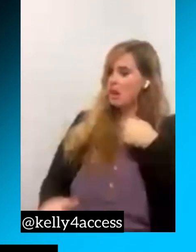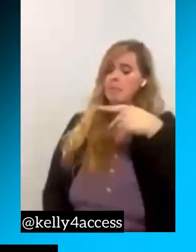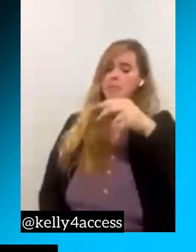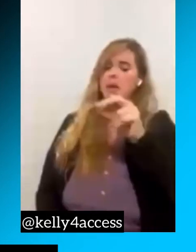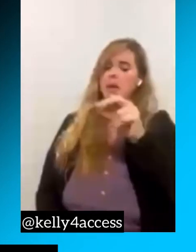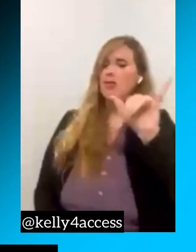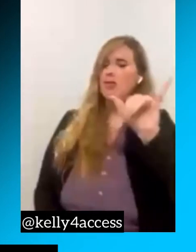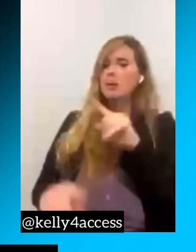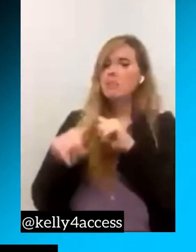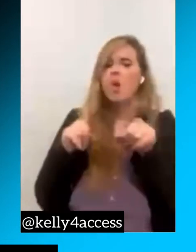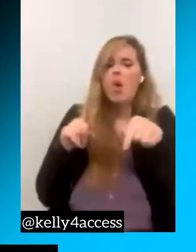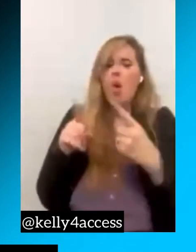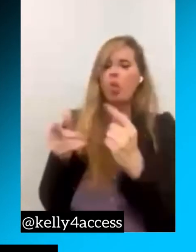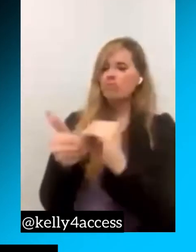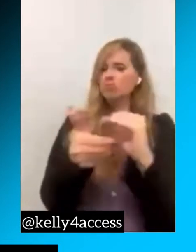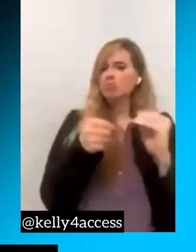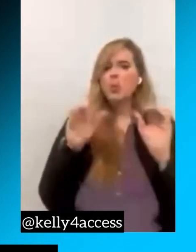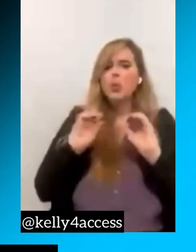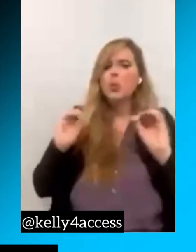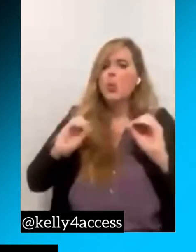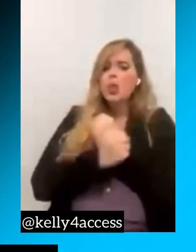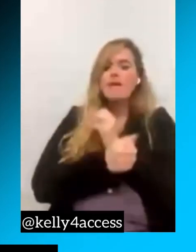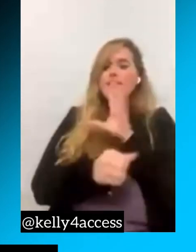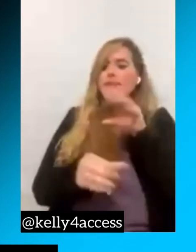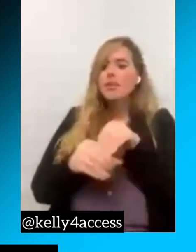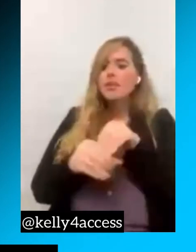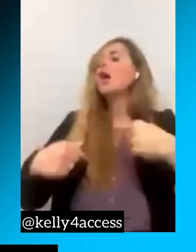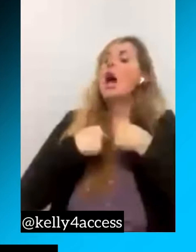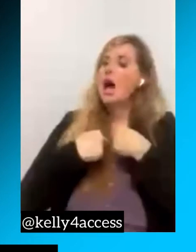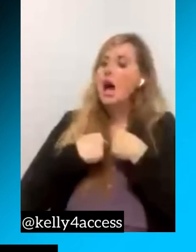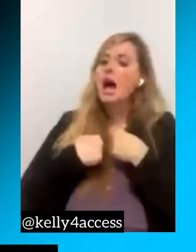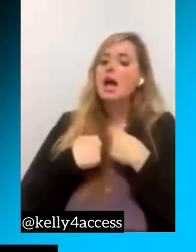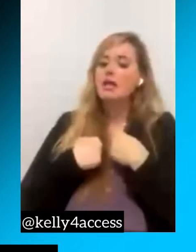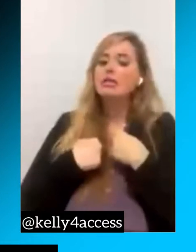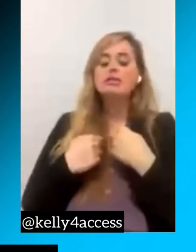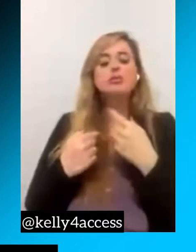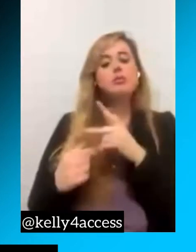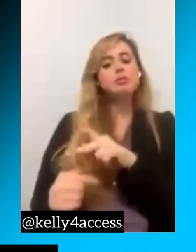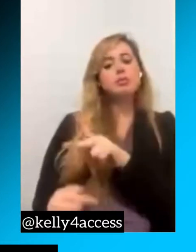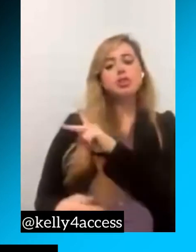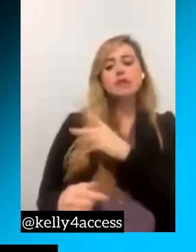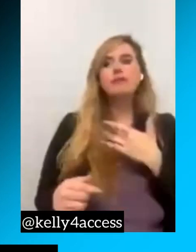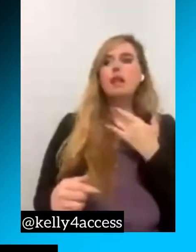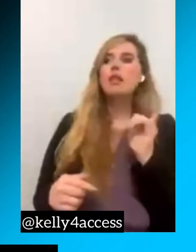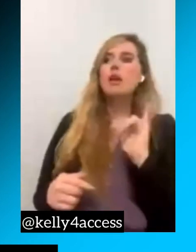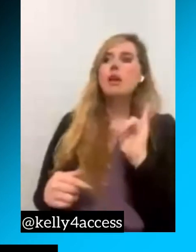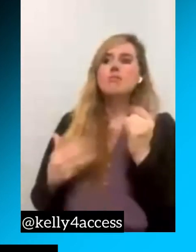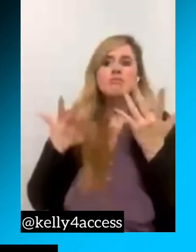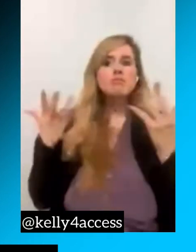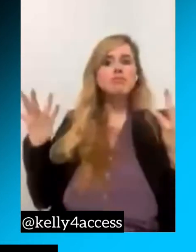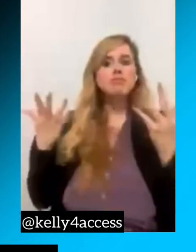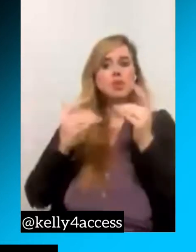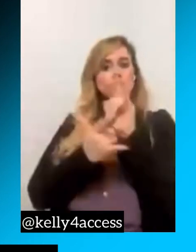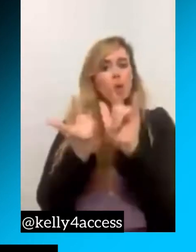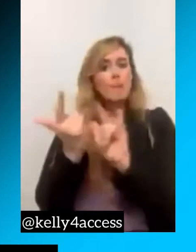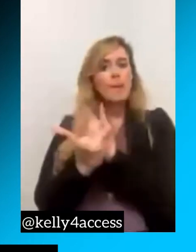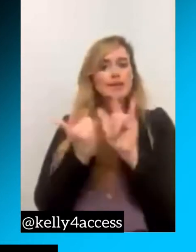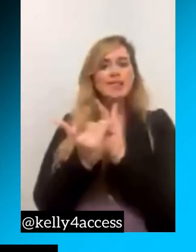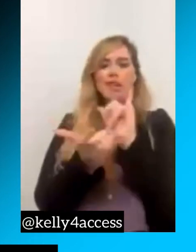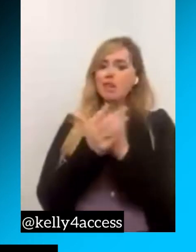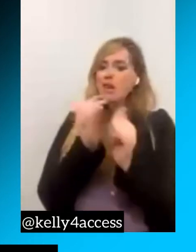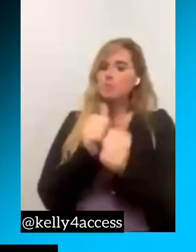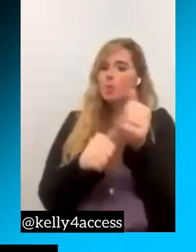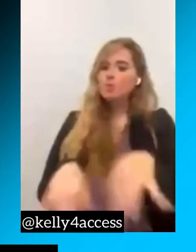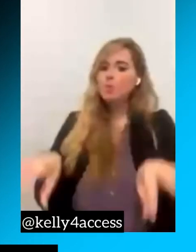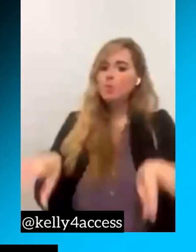sexual partners, which is fine for me. But I personally view it as like the romantic aspect is the core of